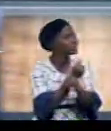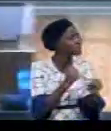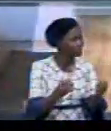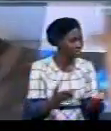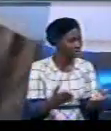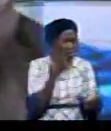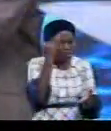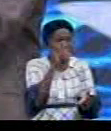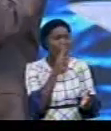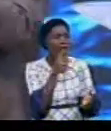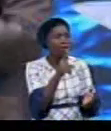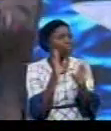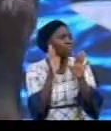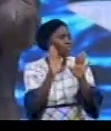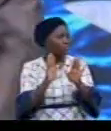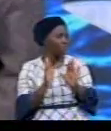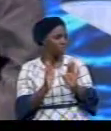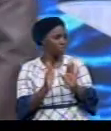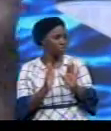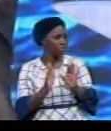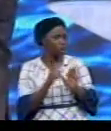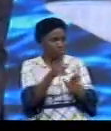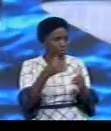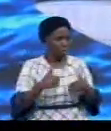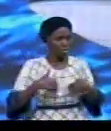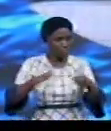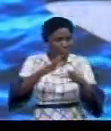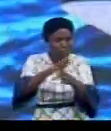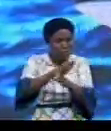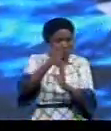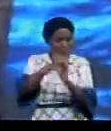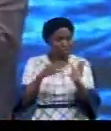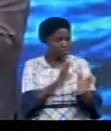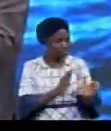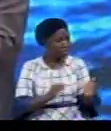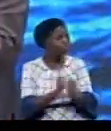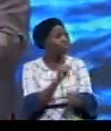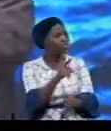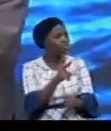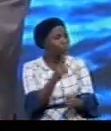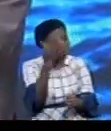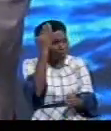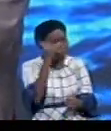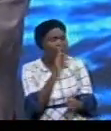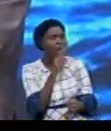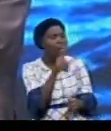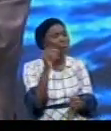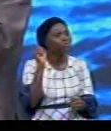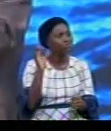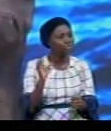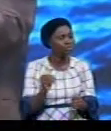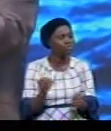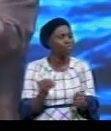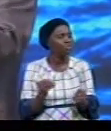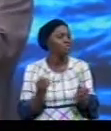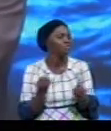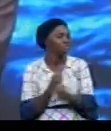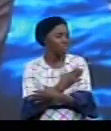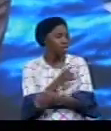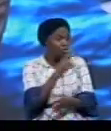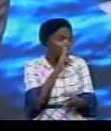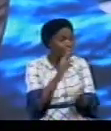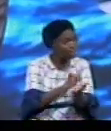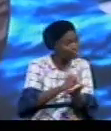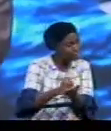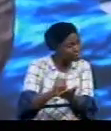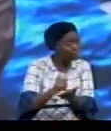so fearful? You have the fullness of Christ with you. Why are you so fearful? You are sanctified and you are given